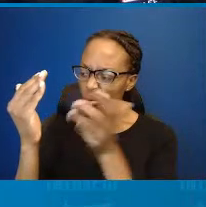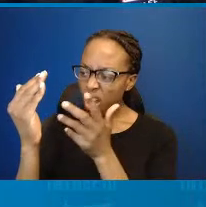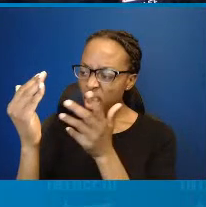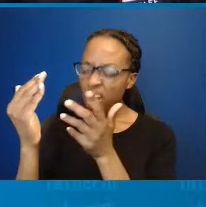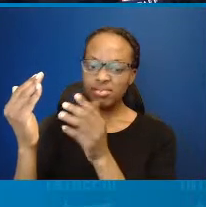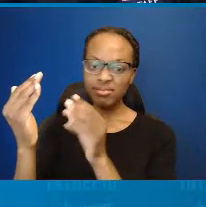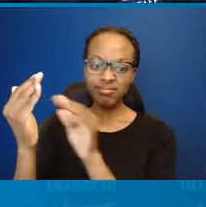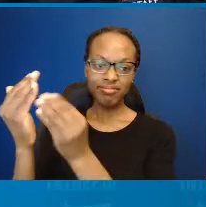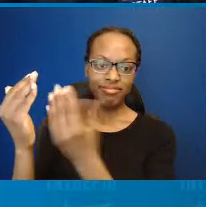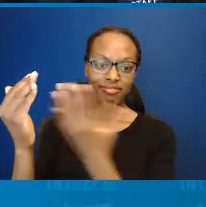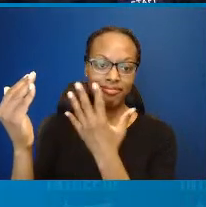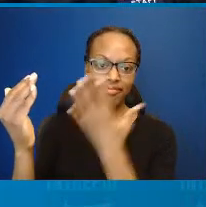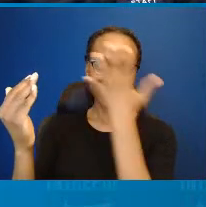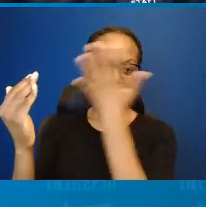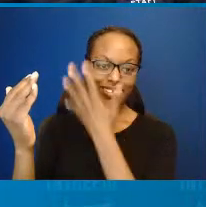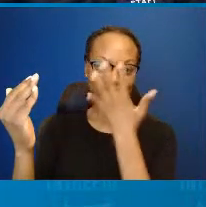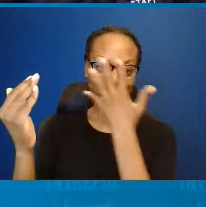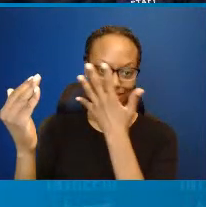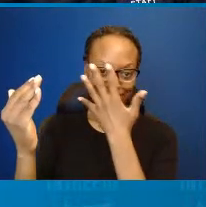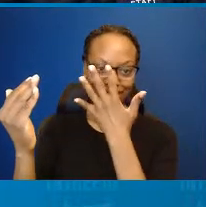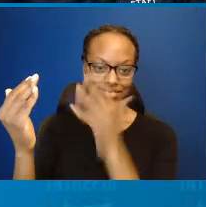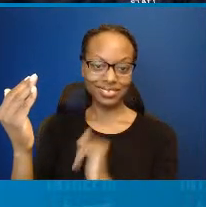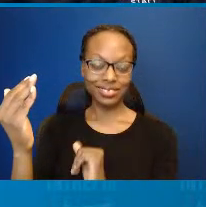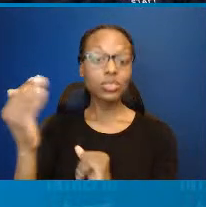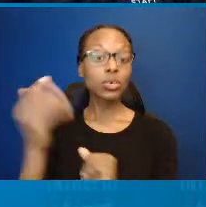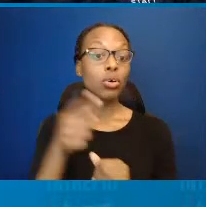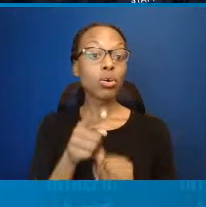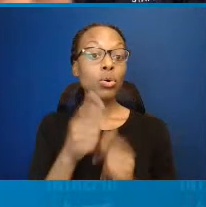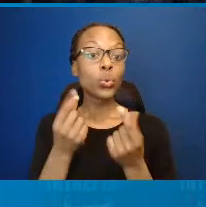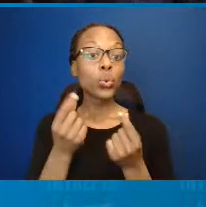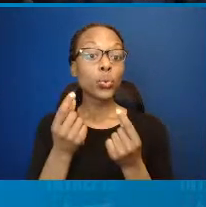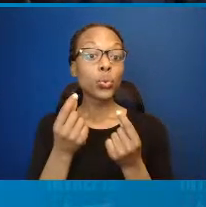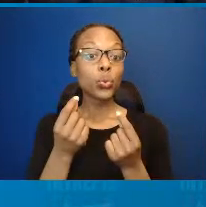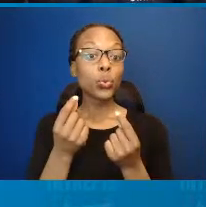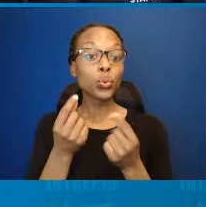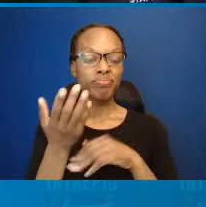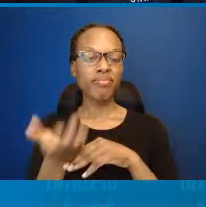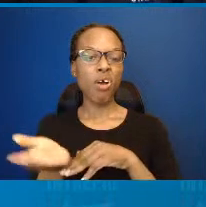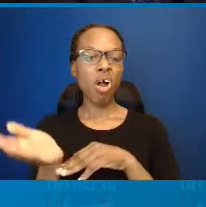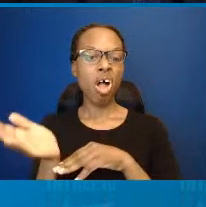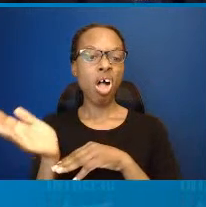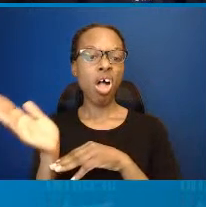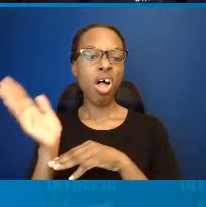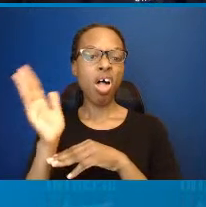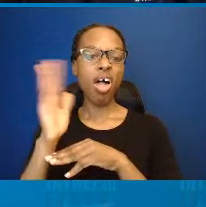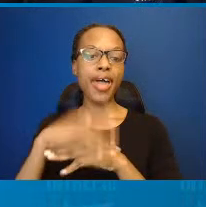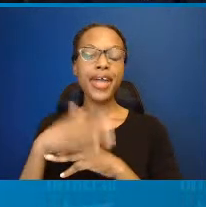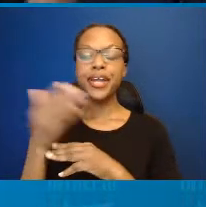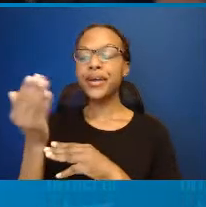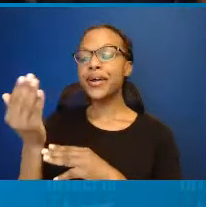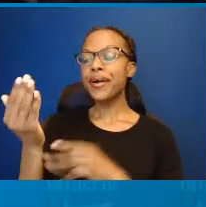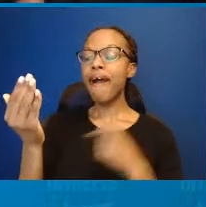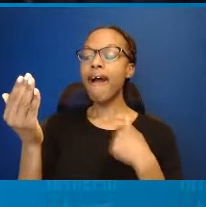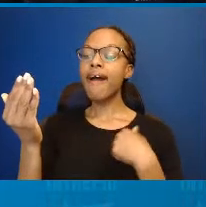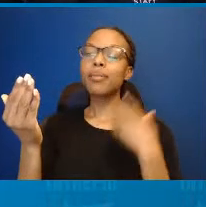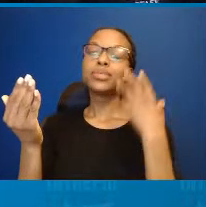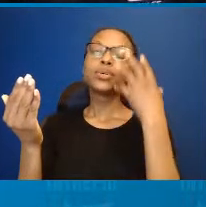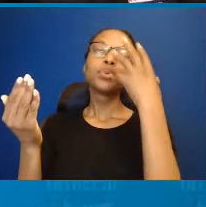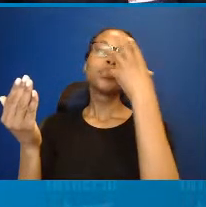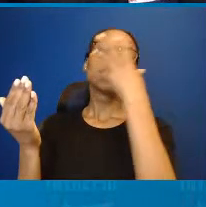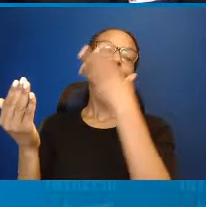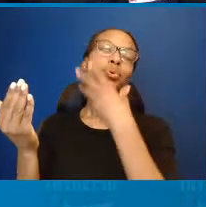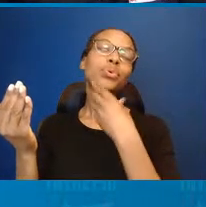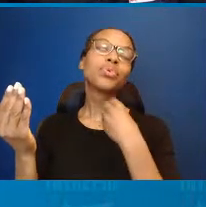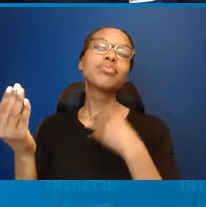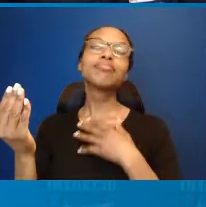face. You see, she would sit around all day talking about how beautiful she was, how she was the most beautiful woman